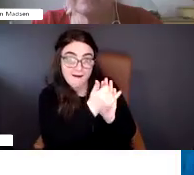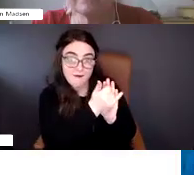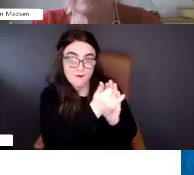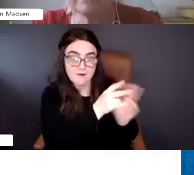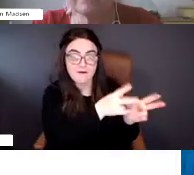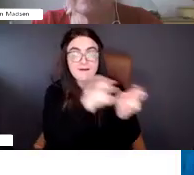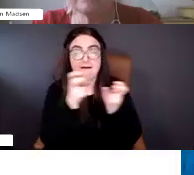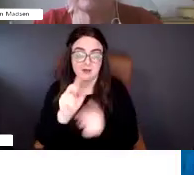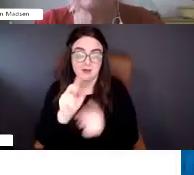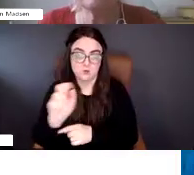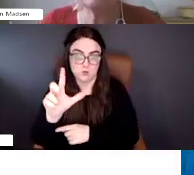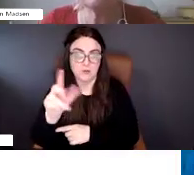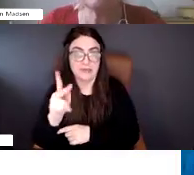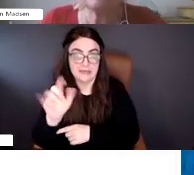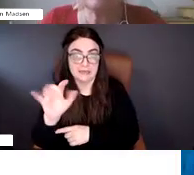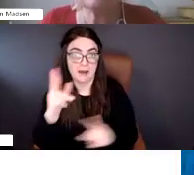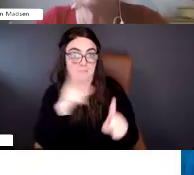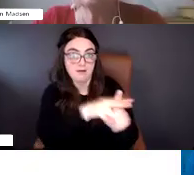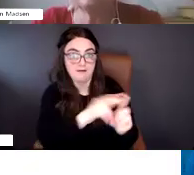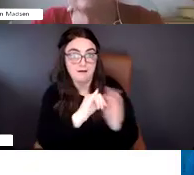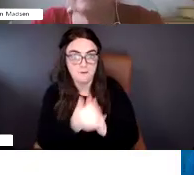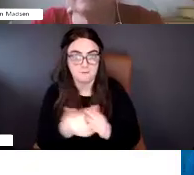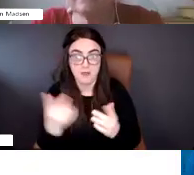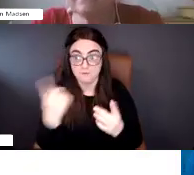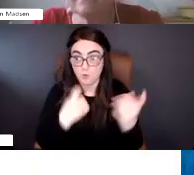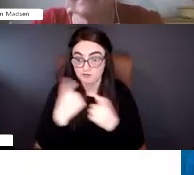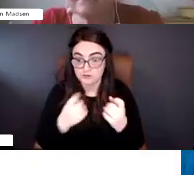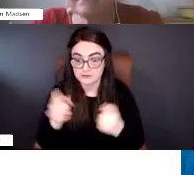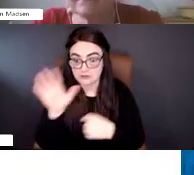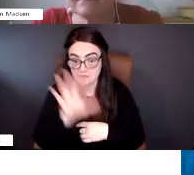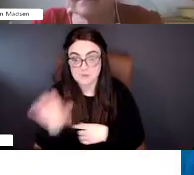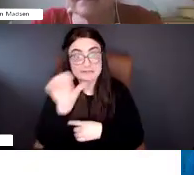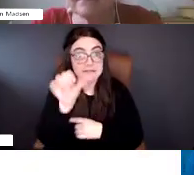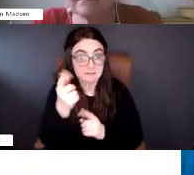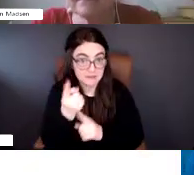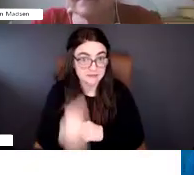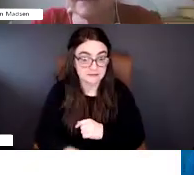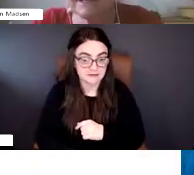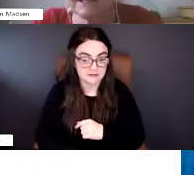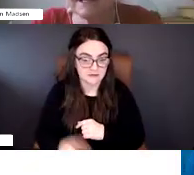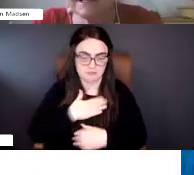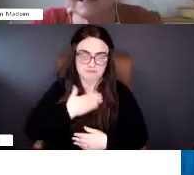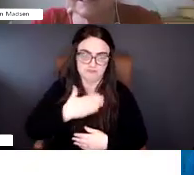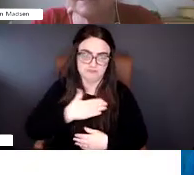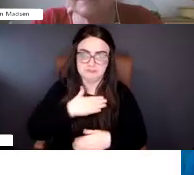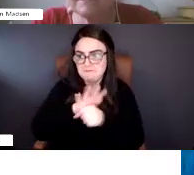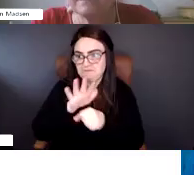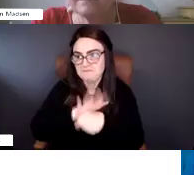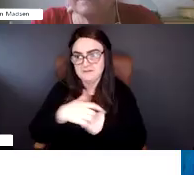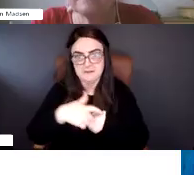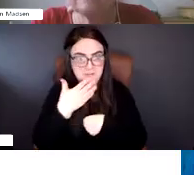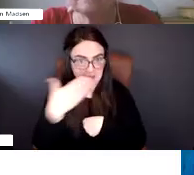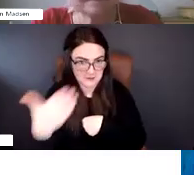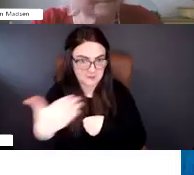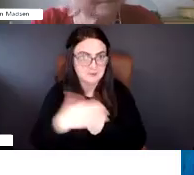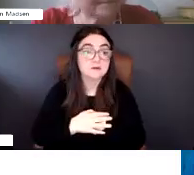people to get that information, but we do have a lot of questions. We have about 10 minutes to go through it. So I'm really happy that we have that time. So just